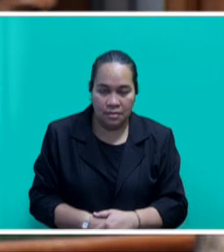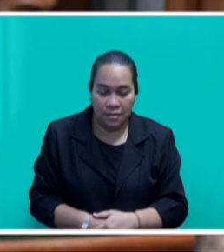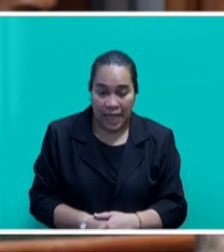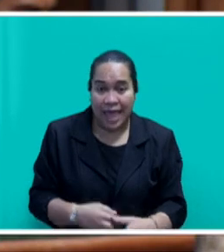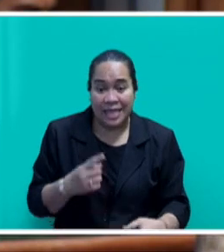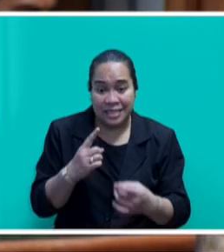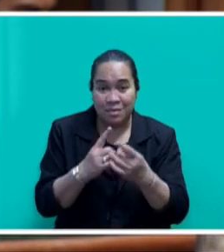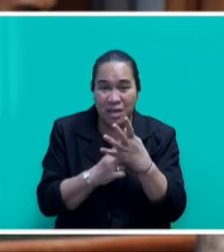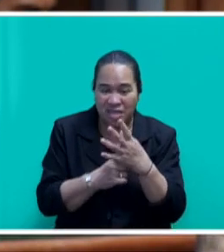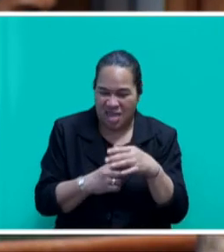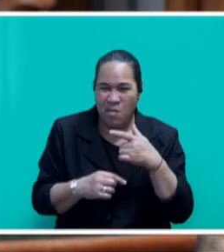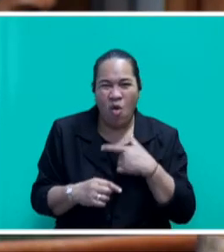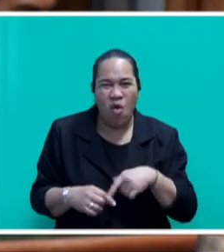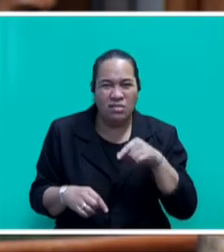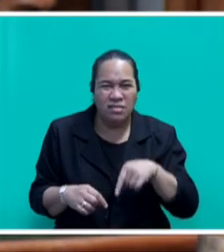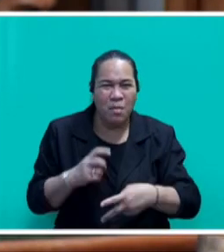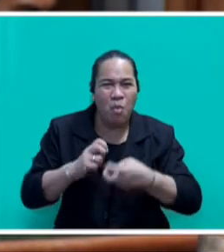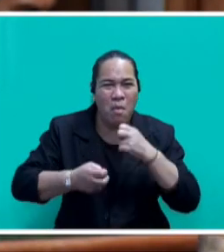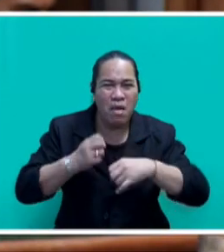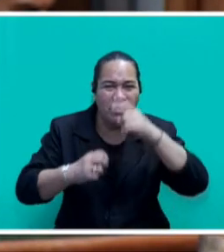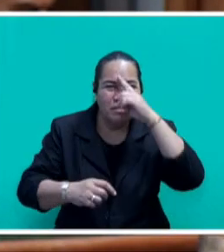on NCDs.